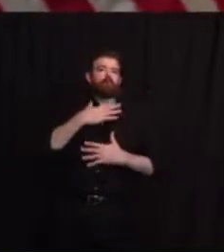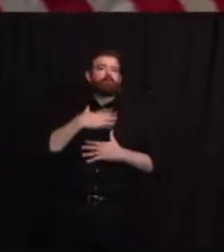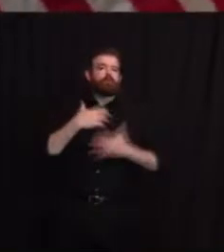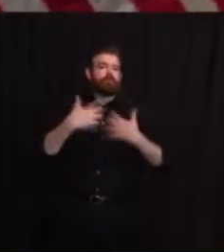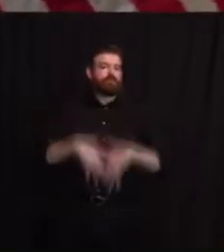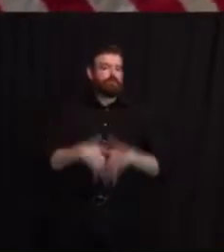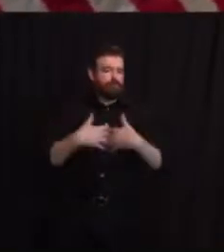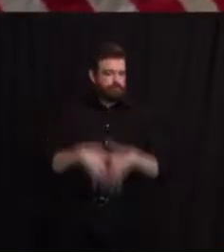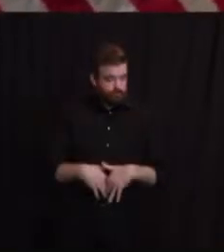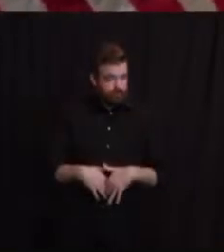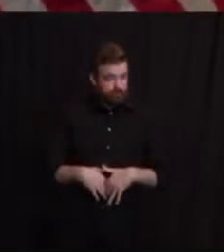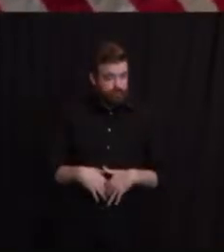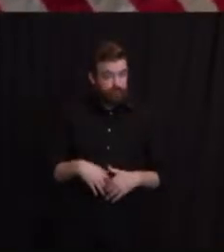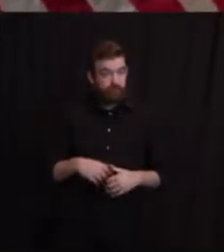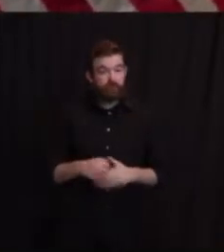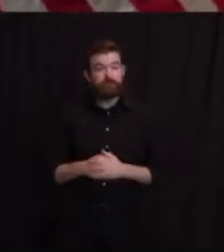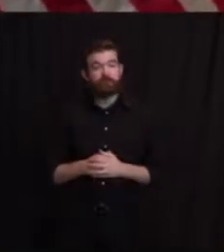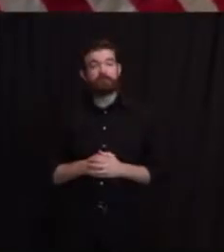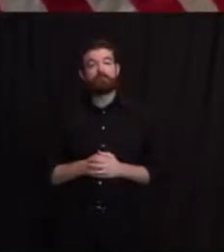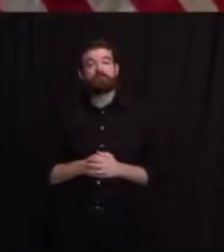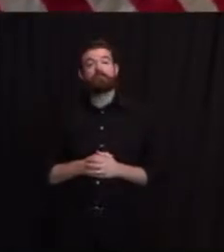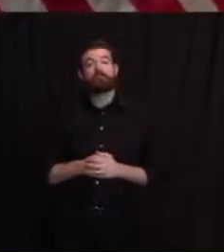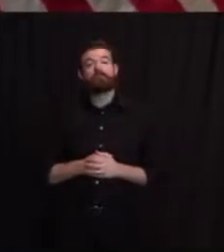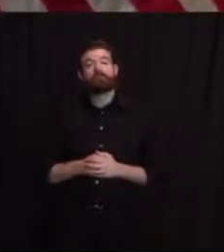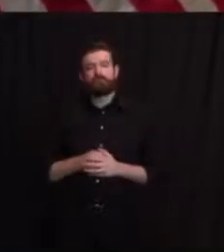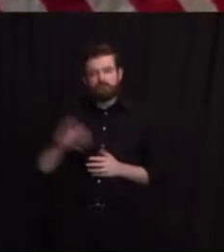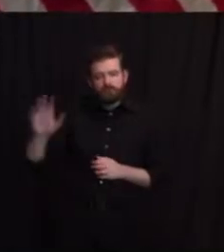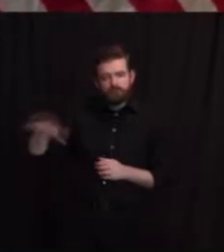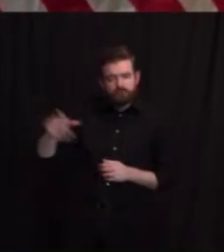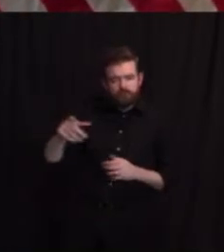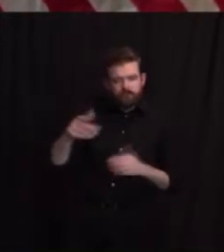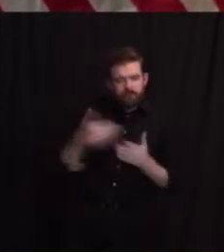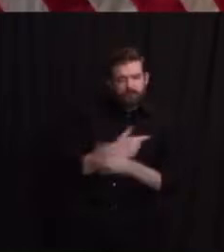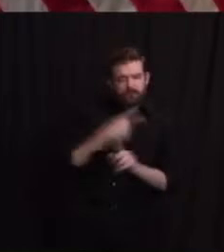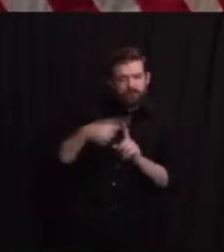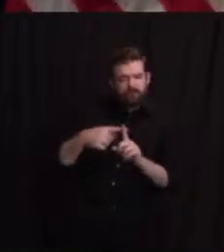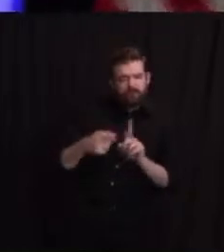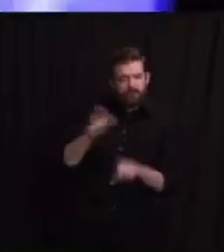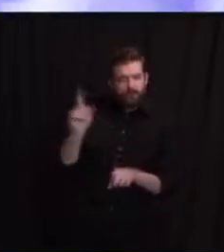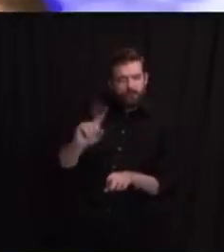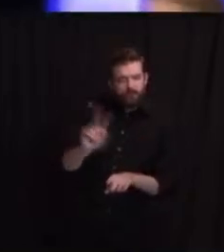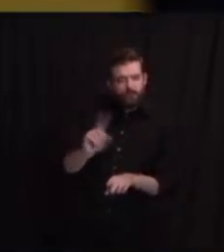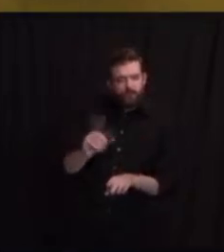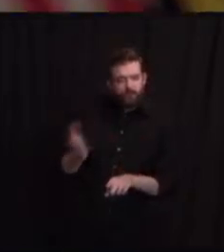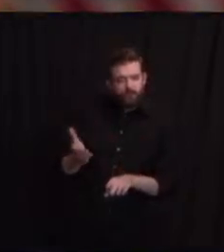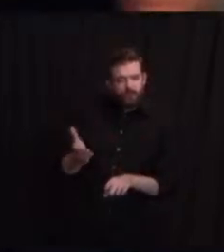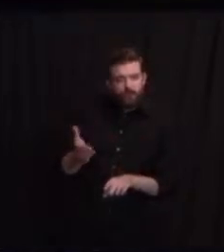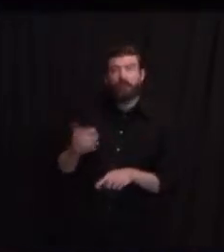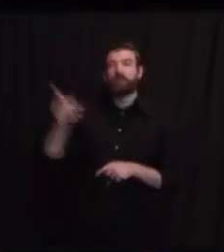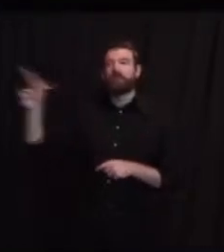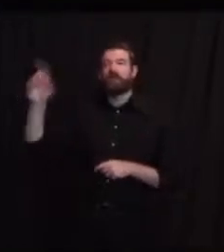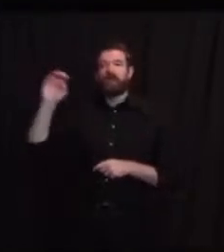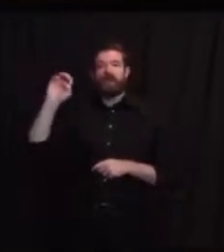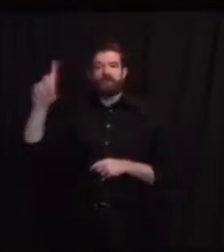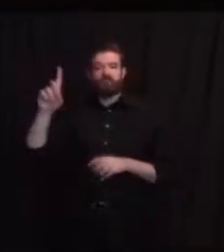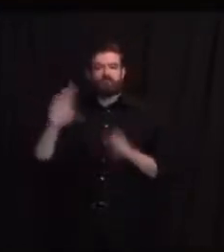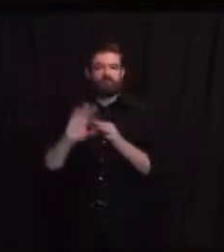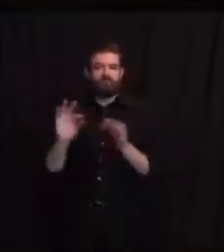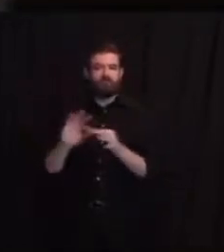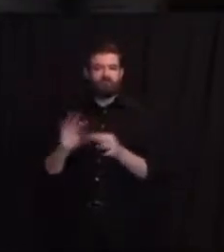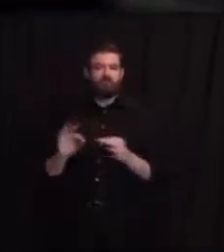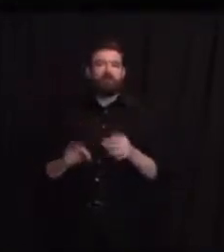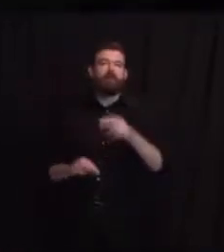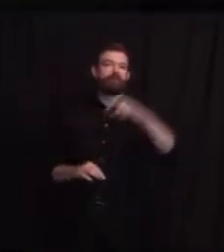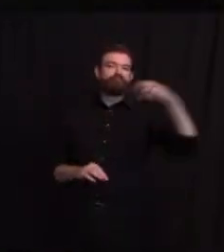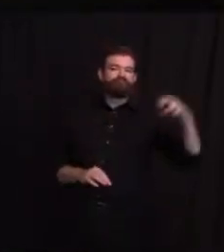new hospitalizations are coming from? Ed, do you mind getting that? Sure. We don't get